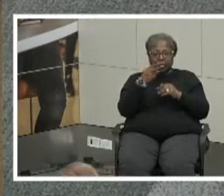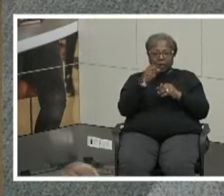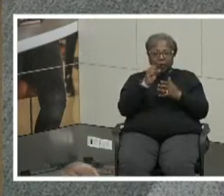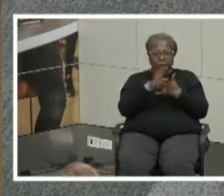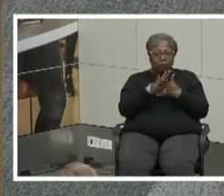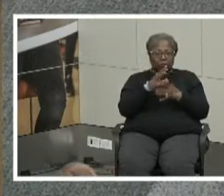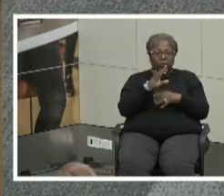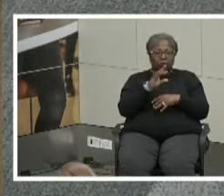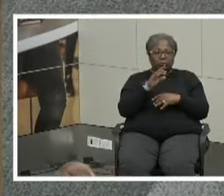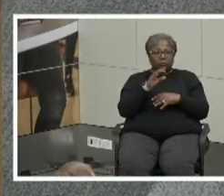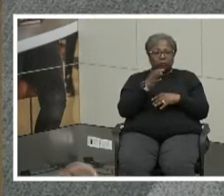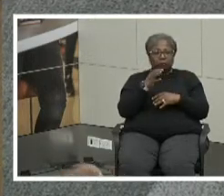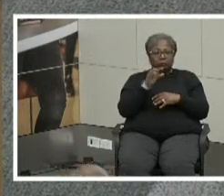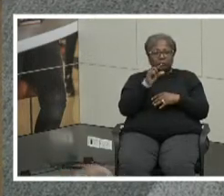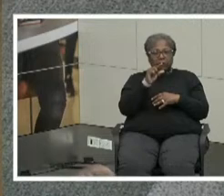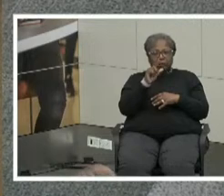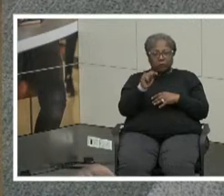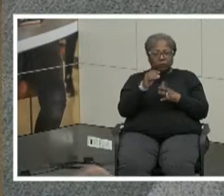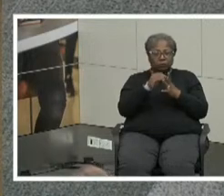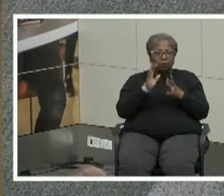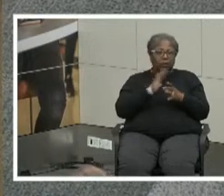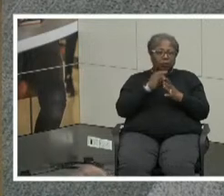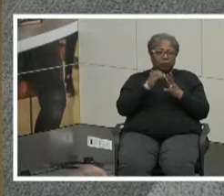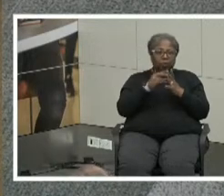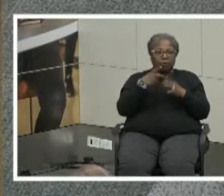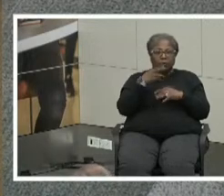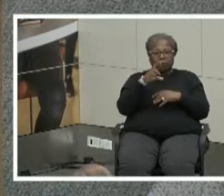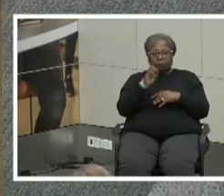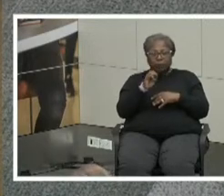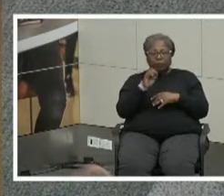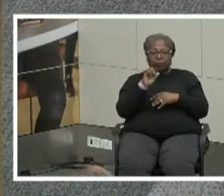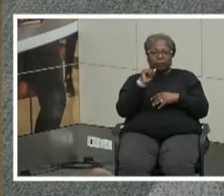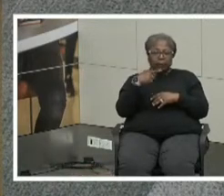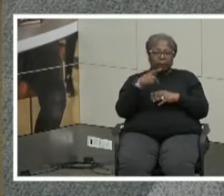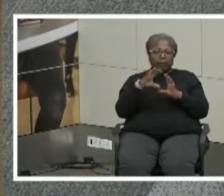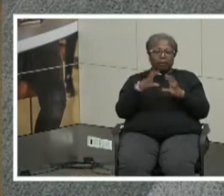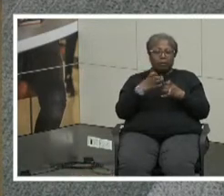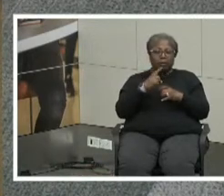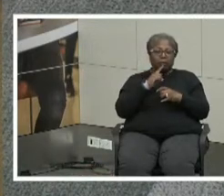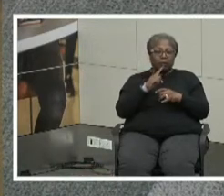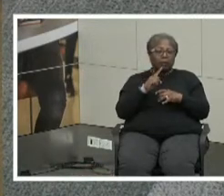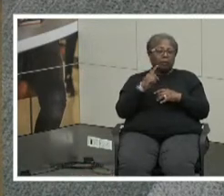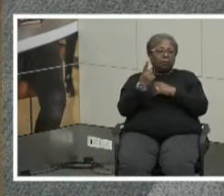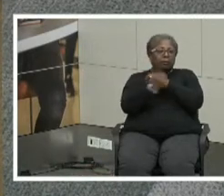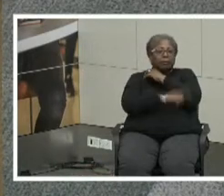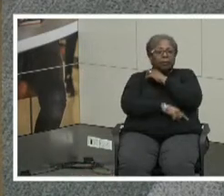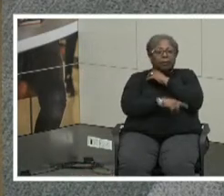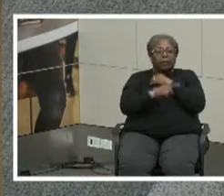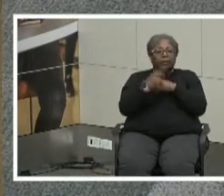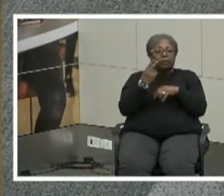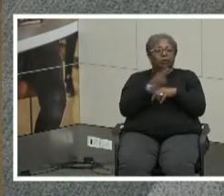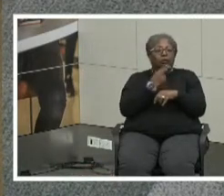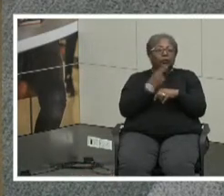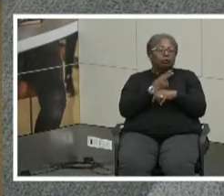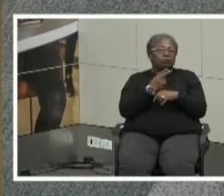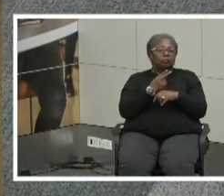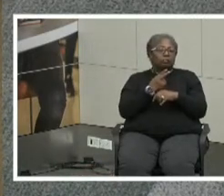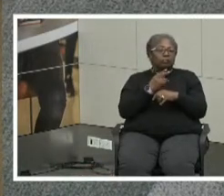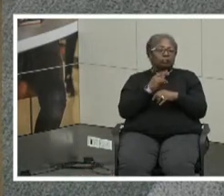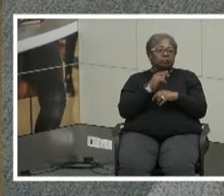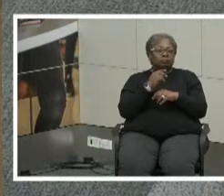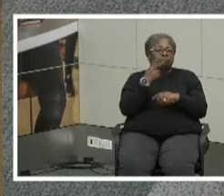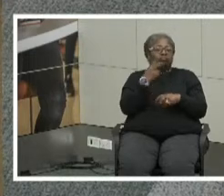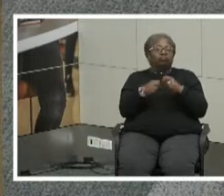students our teachers of honors pre-ap and AP classes are being penalized using the inherently